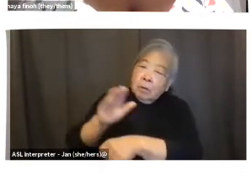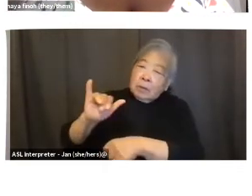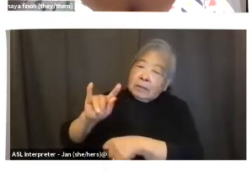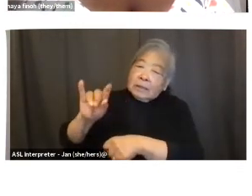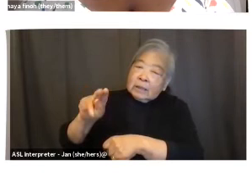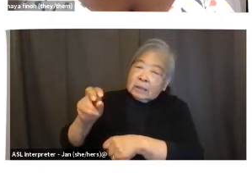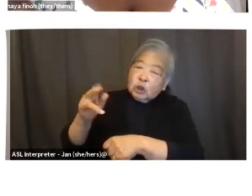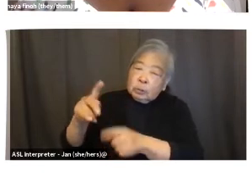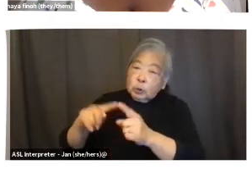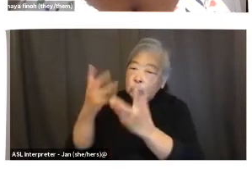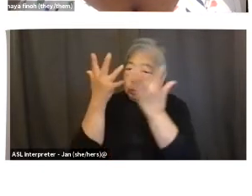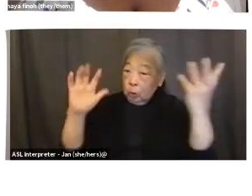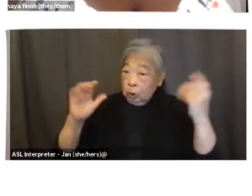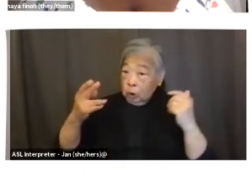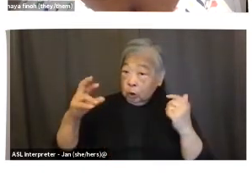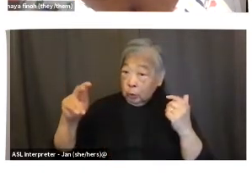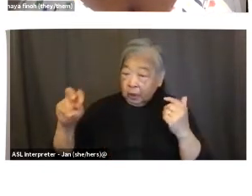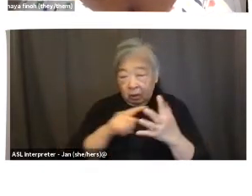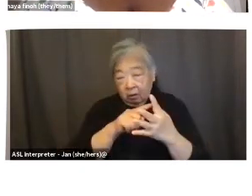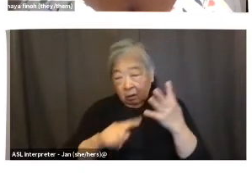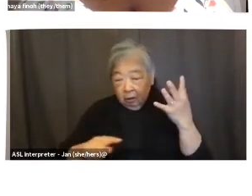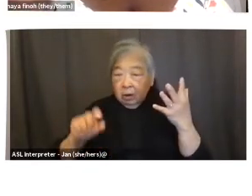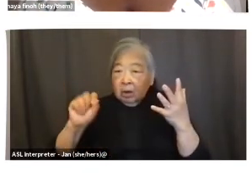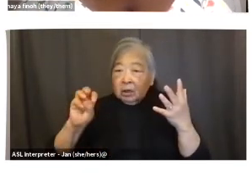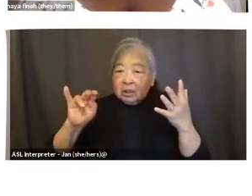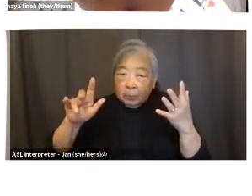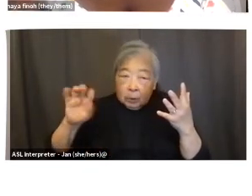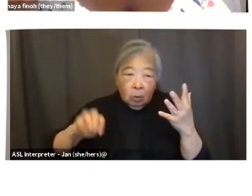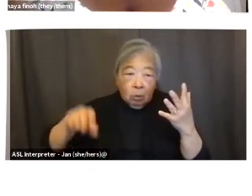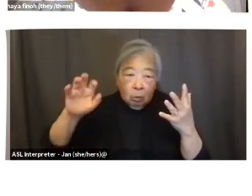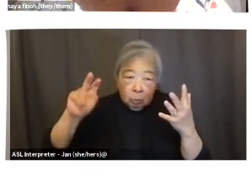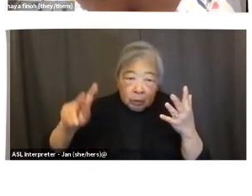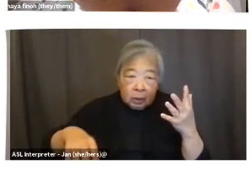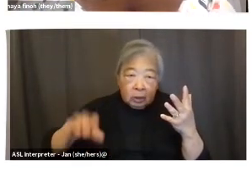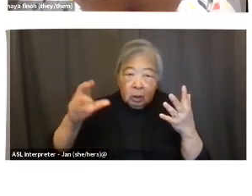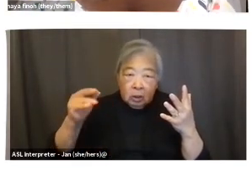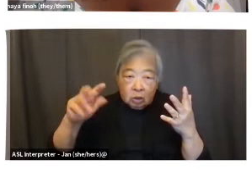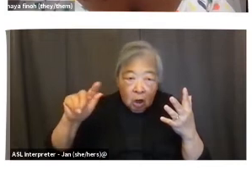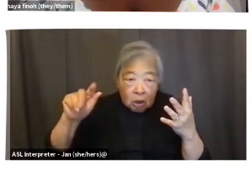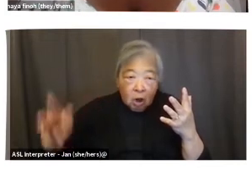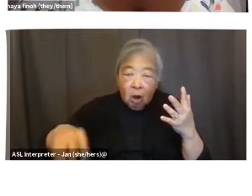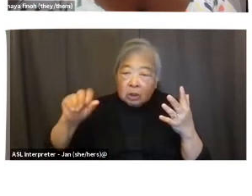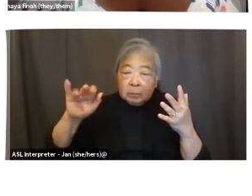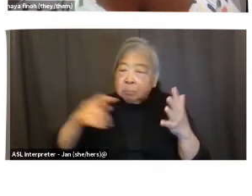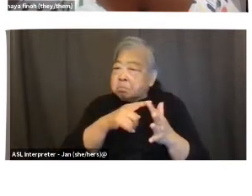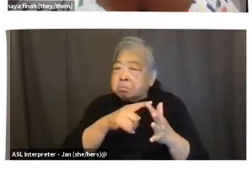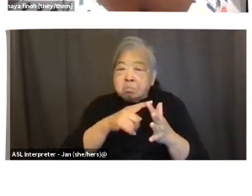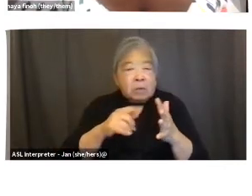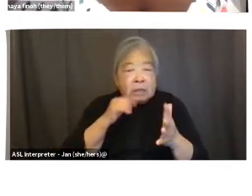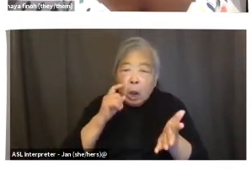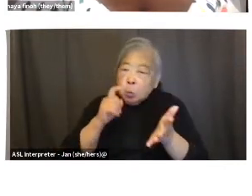other 4 nations, the Seminole, Creek, Chickasaw, and Choctaw, have not recognized freedmen as full